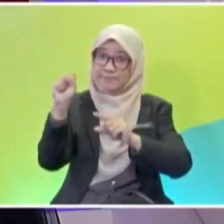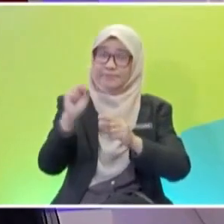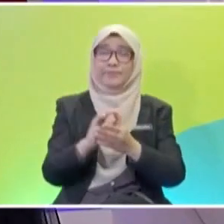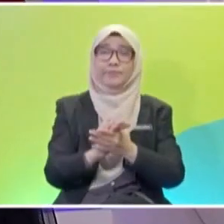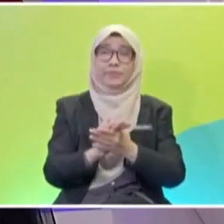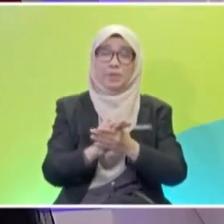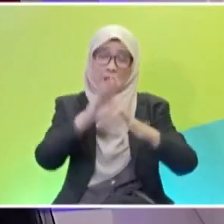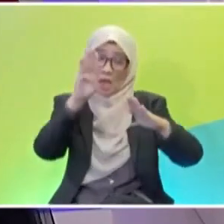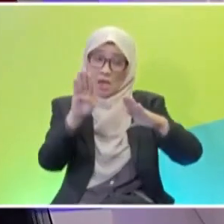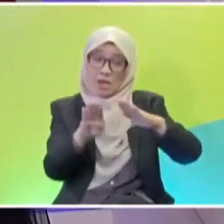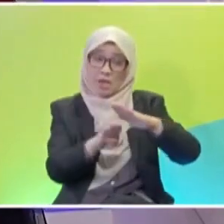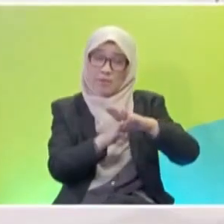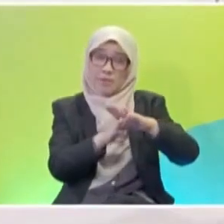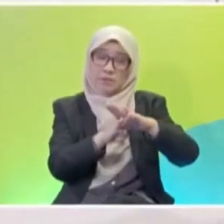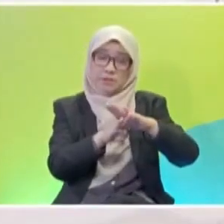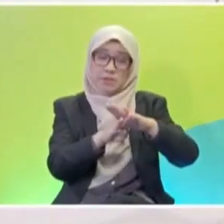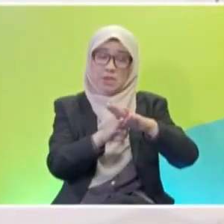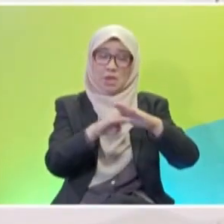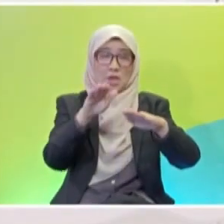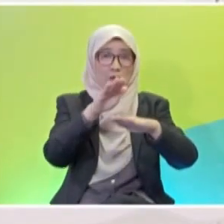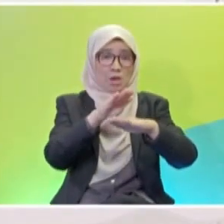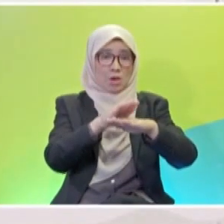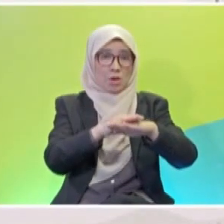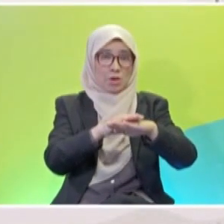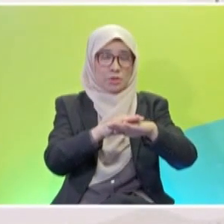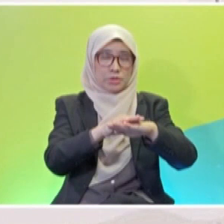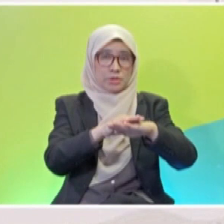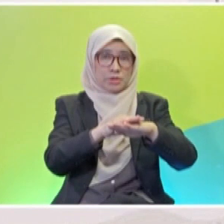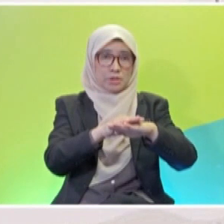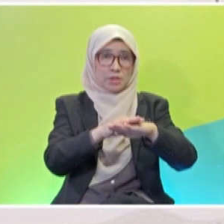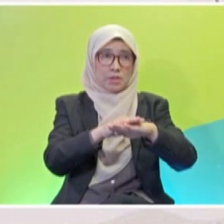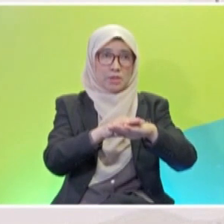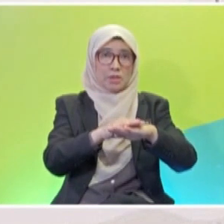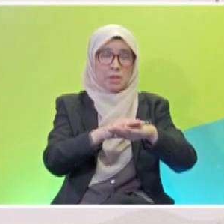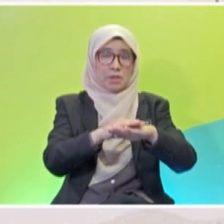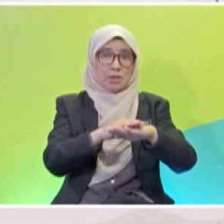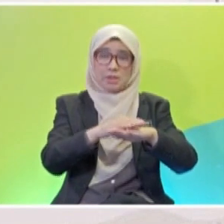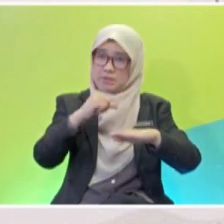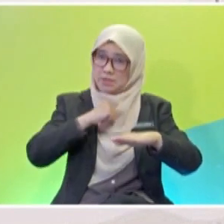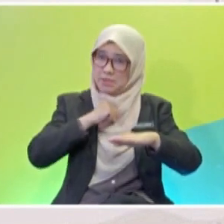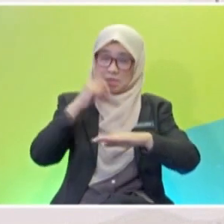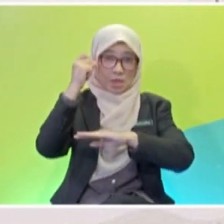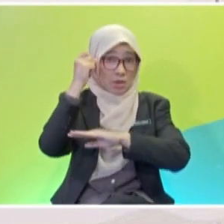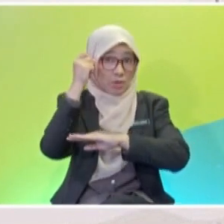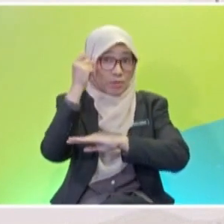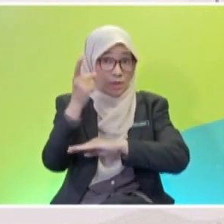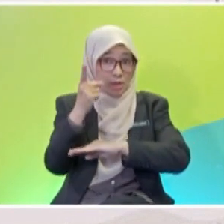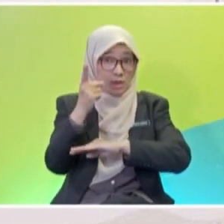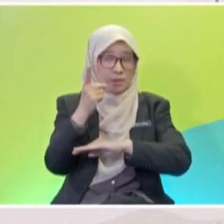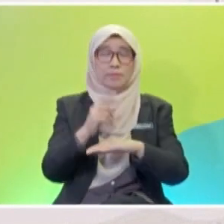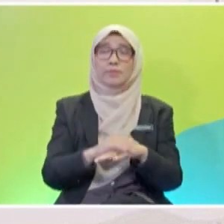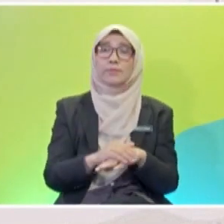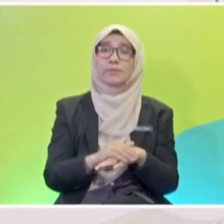Based on the contextual clues and also their own understanding. Okay. So we all know we are talking